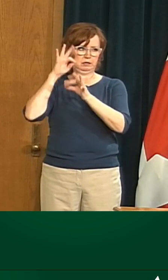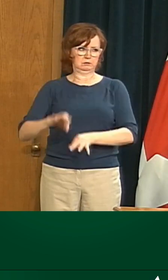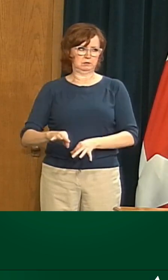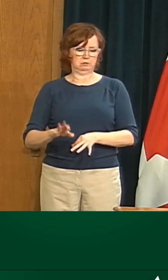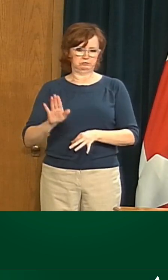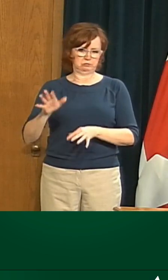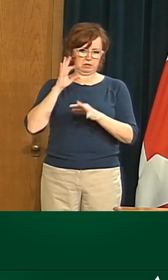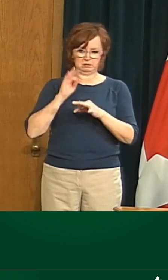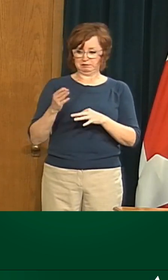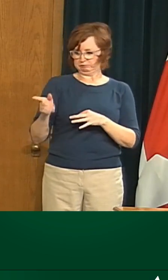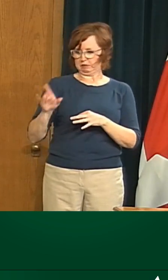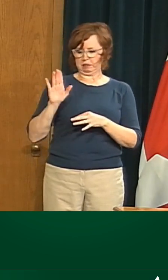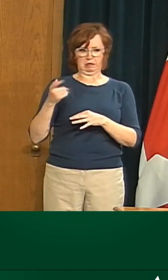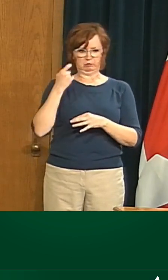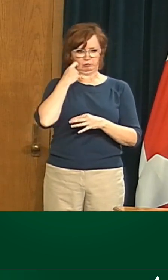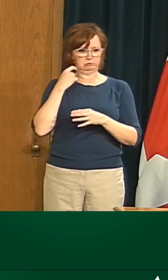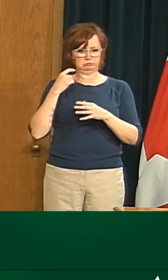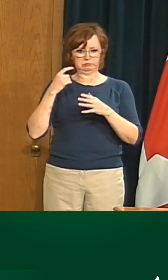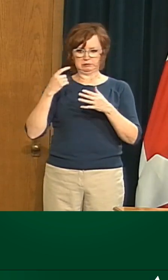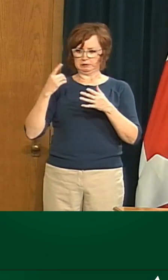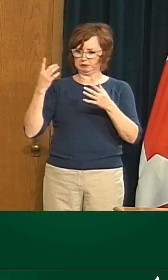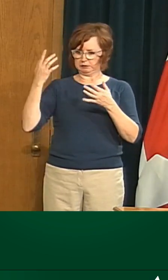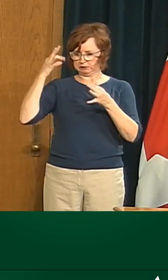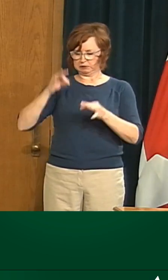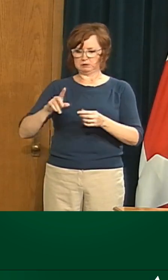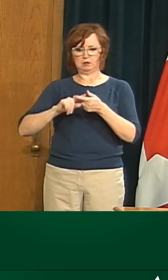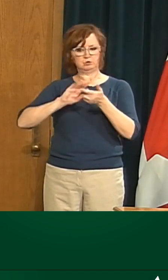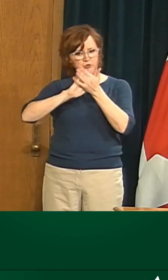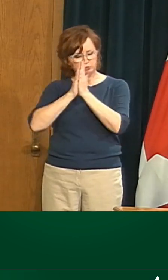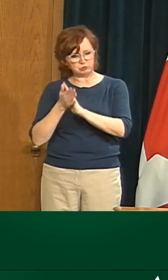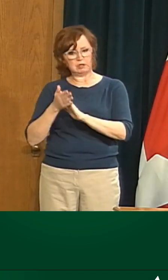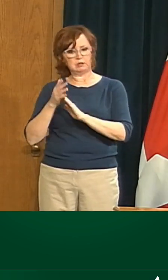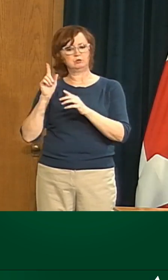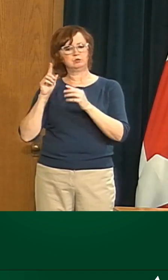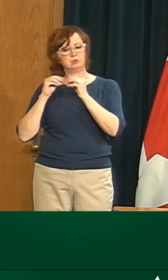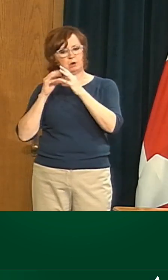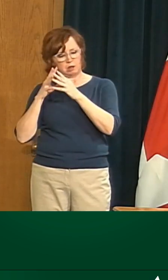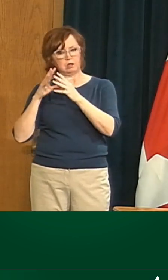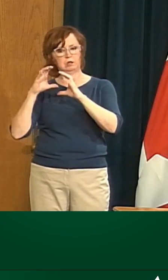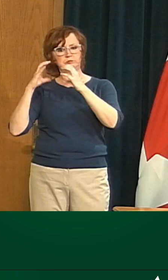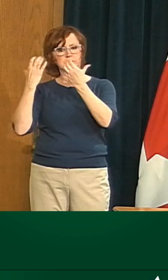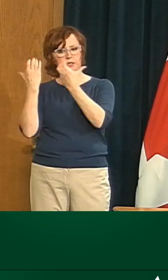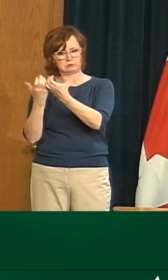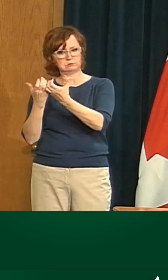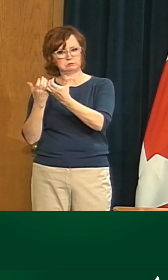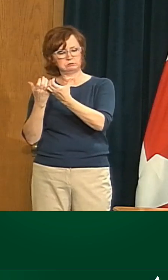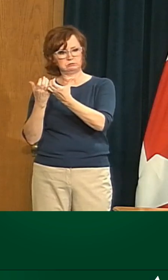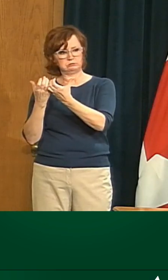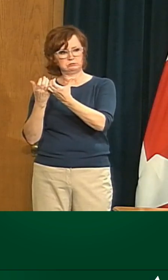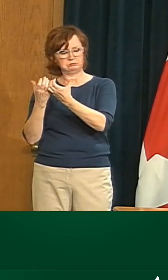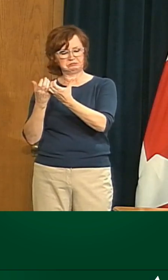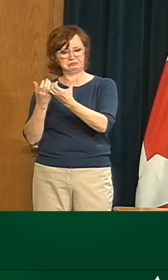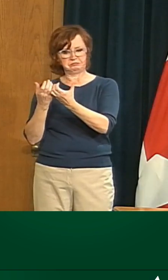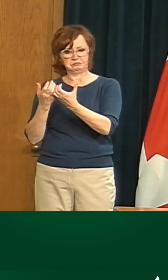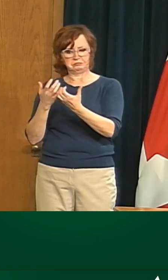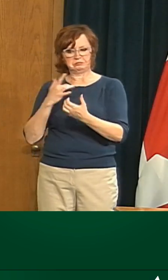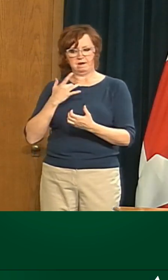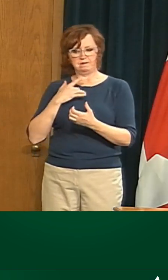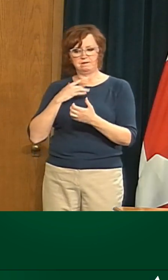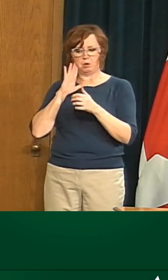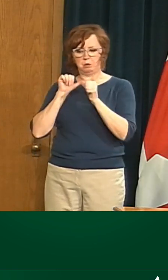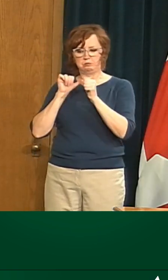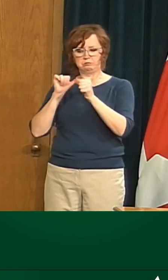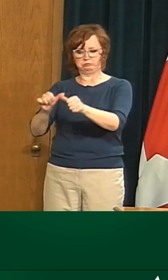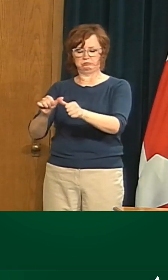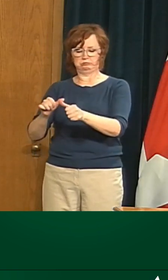made the decision on their own to go online. I would likely expect for the most part that would continue throughout this term.